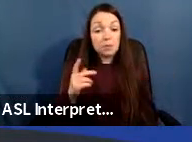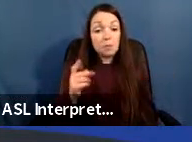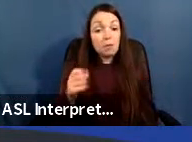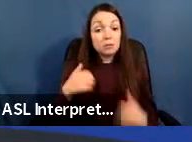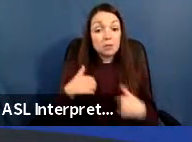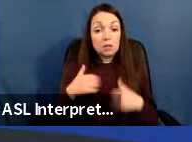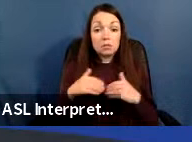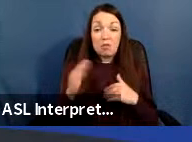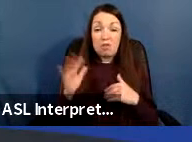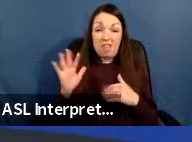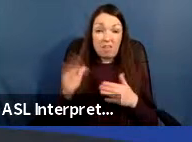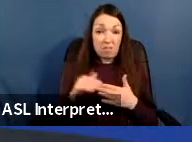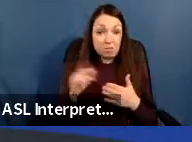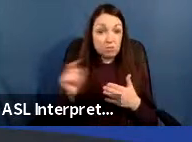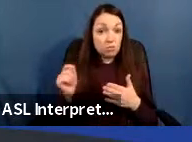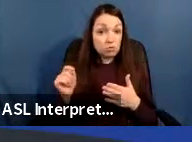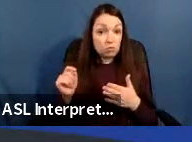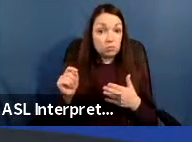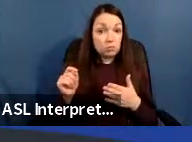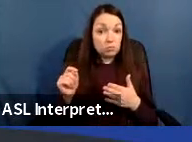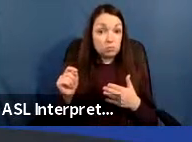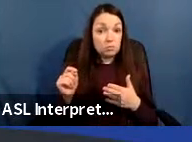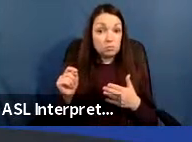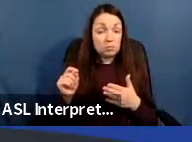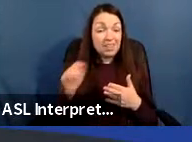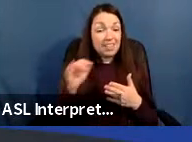5,000 restrooms. This is a